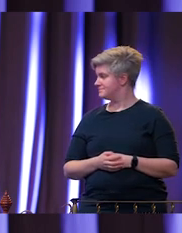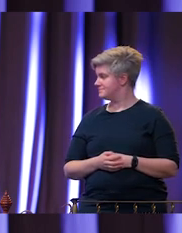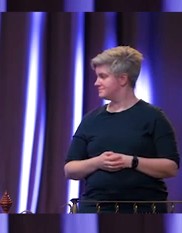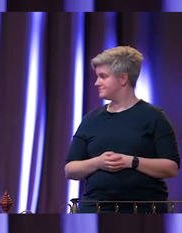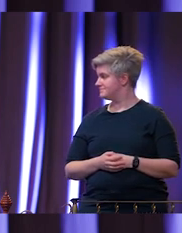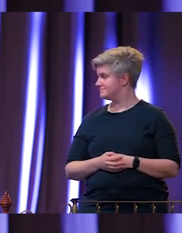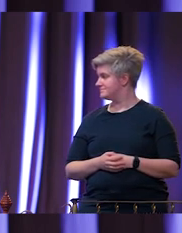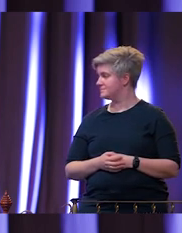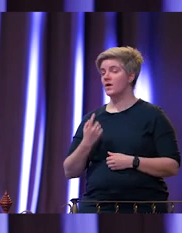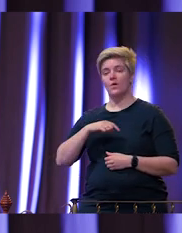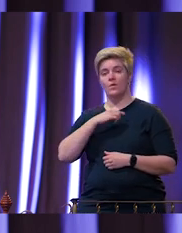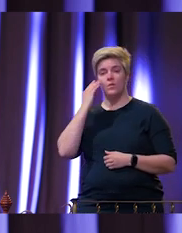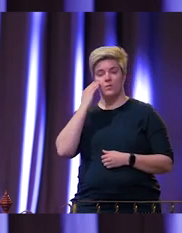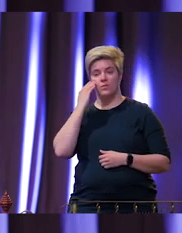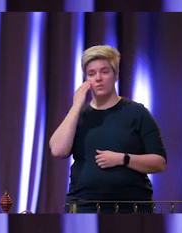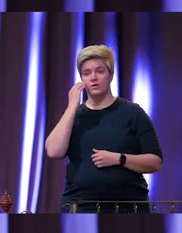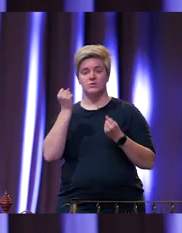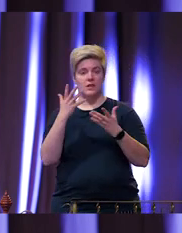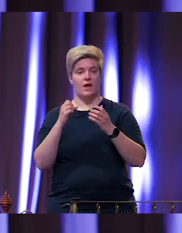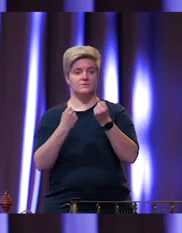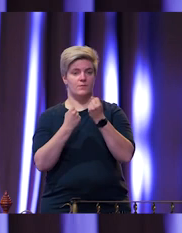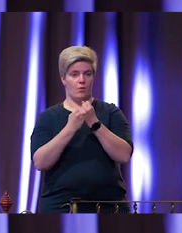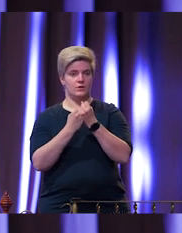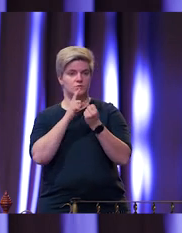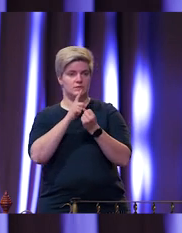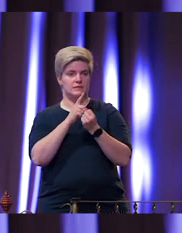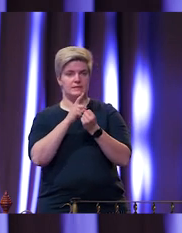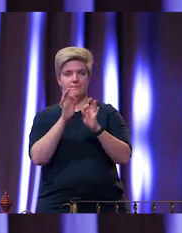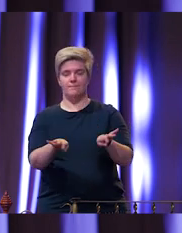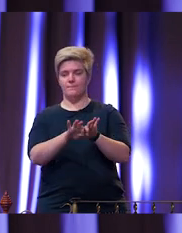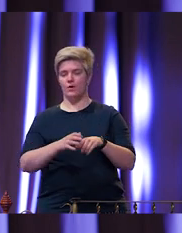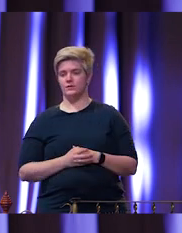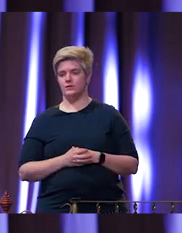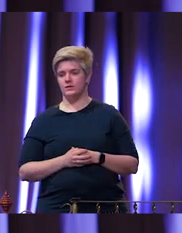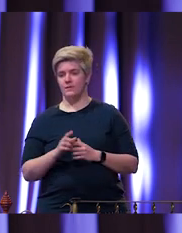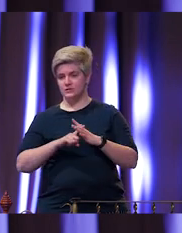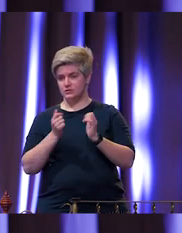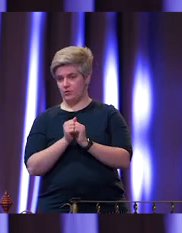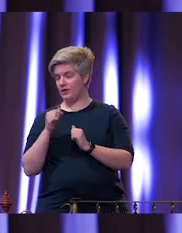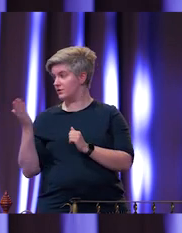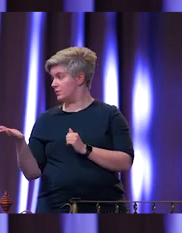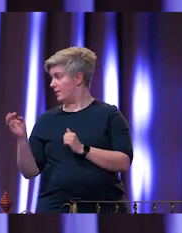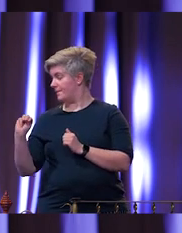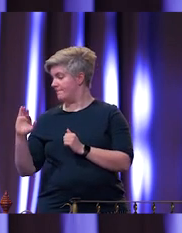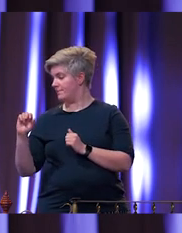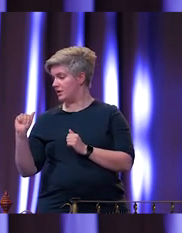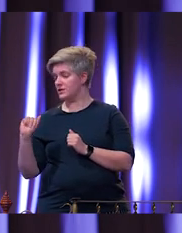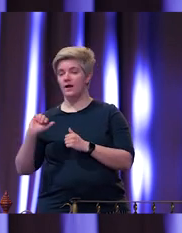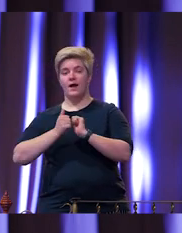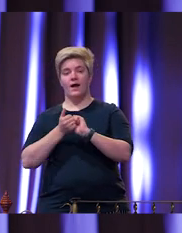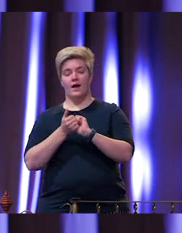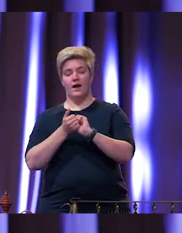So we know general operating support is really important, and so I'm going to start with you, Commissioner Harkey. How do general